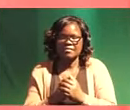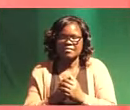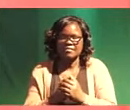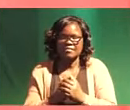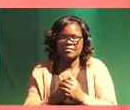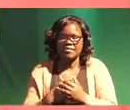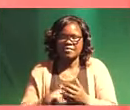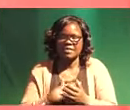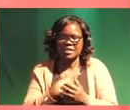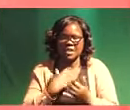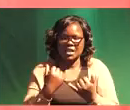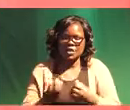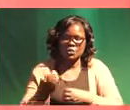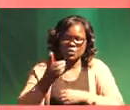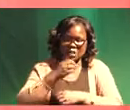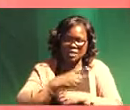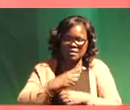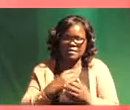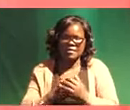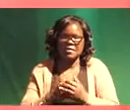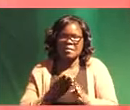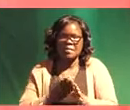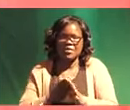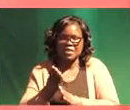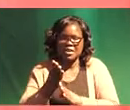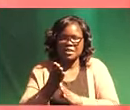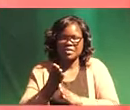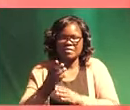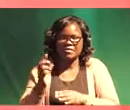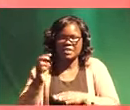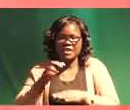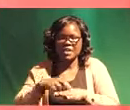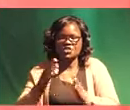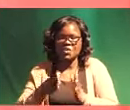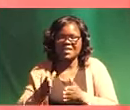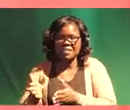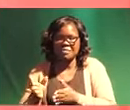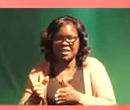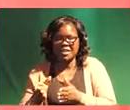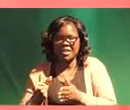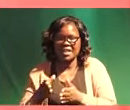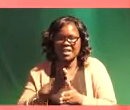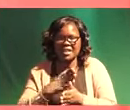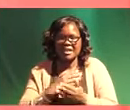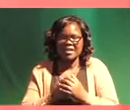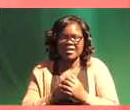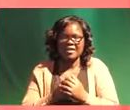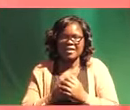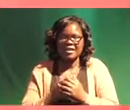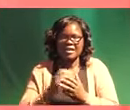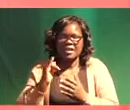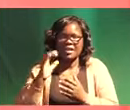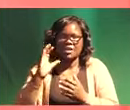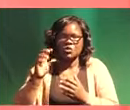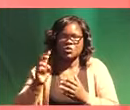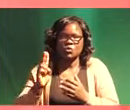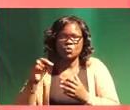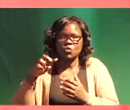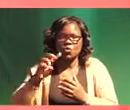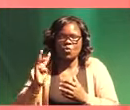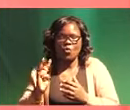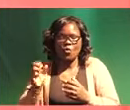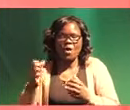our visitor today, the majority of the National Assembly, Ishongwa, karibu